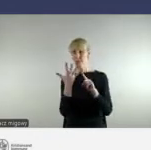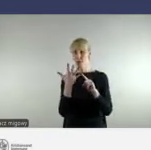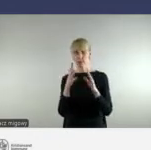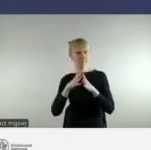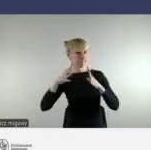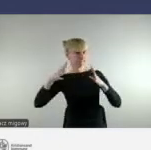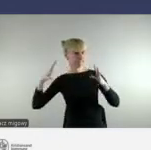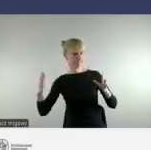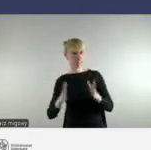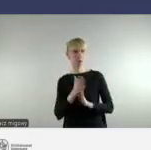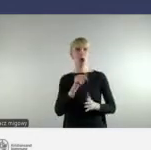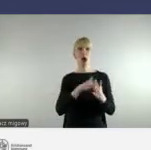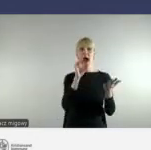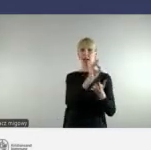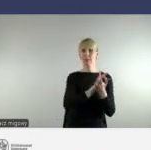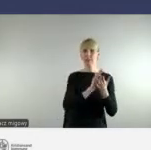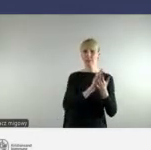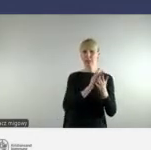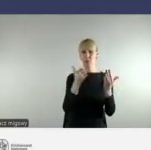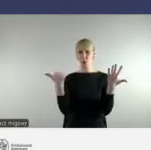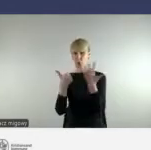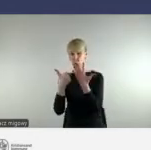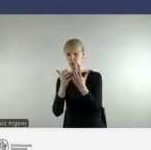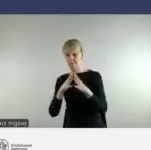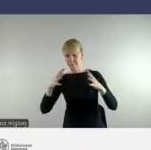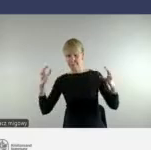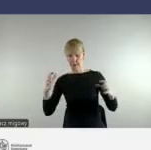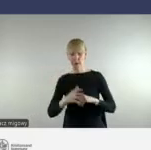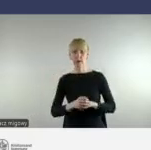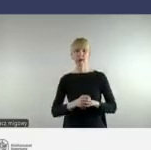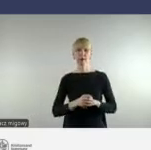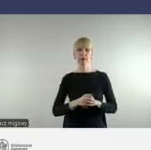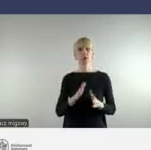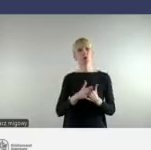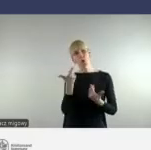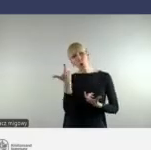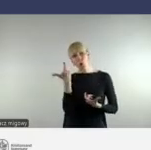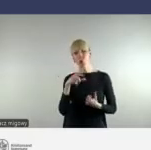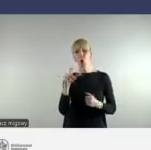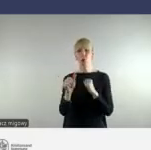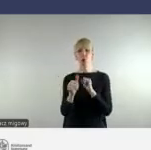6th largest in Norway. We have around 160,000 inhabitants.